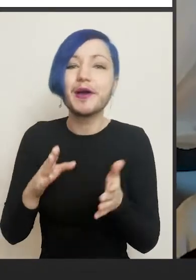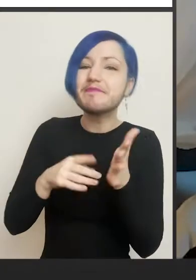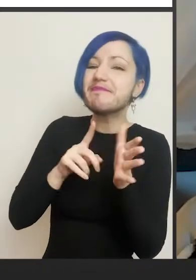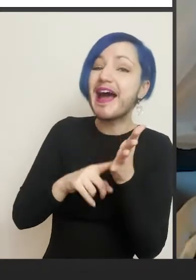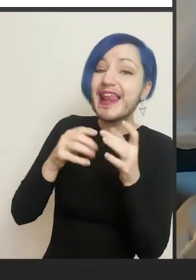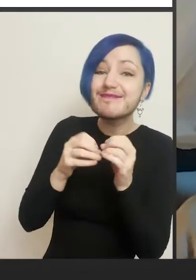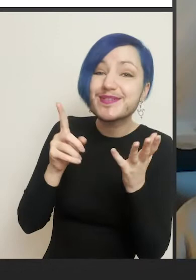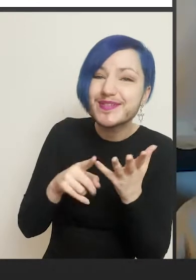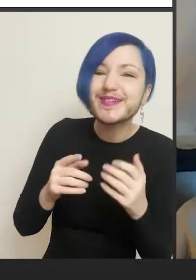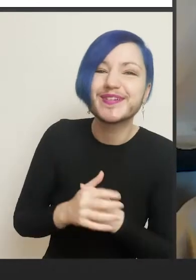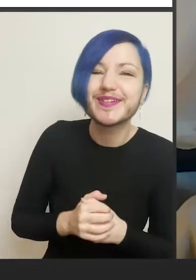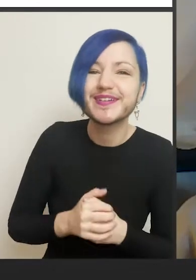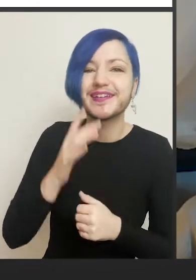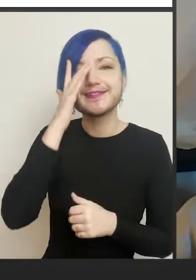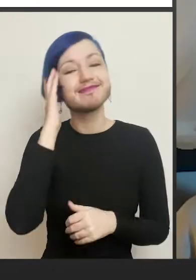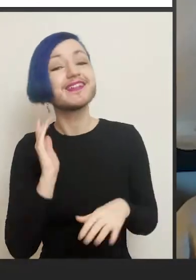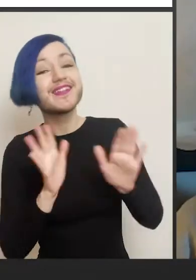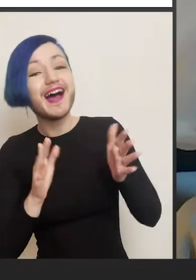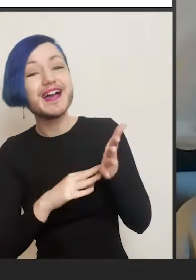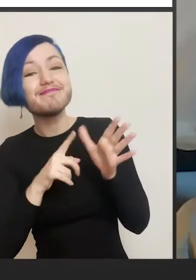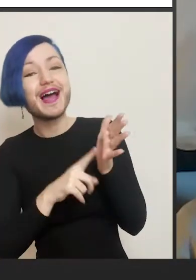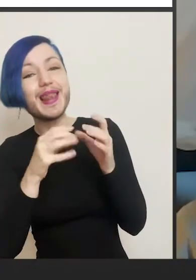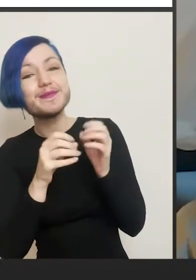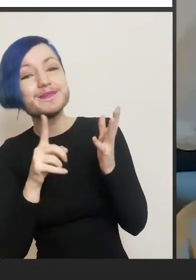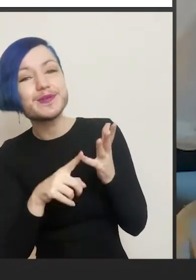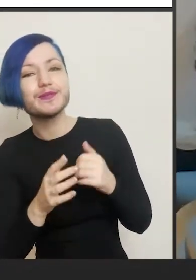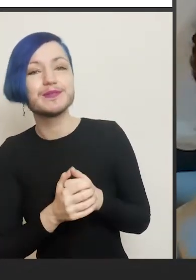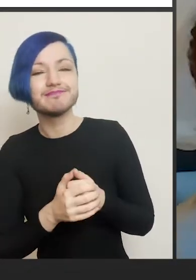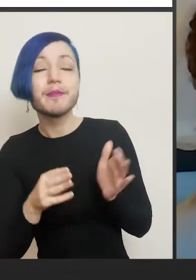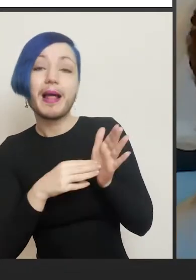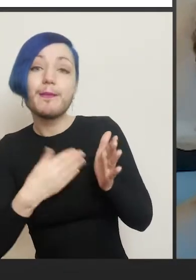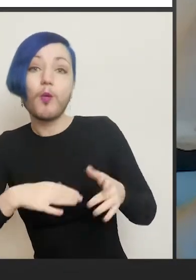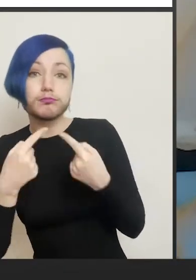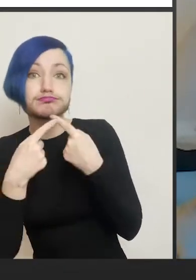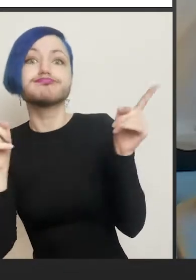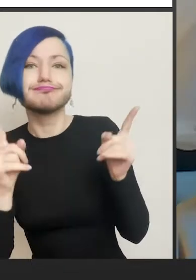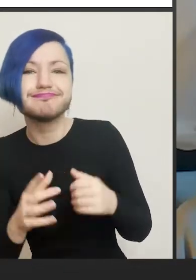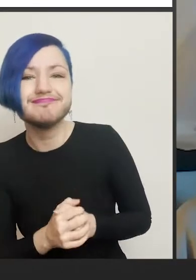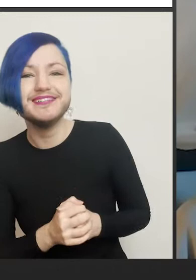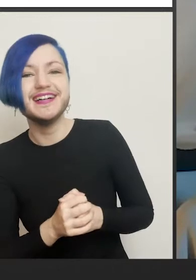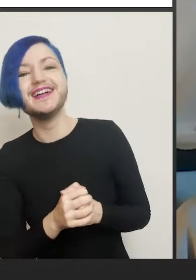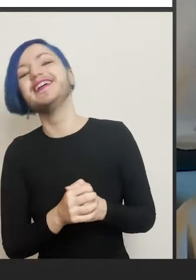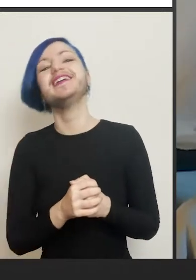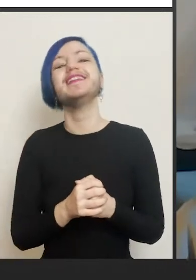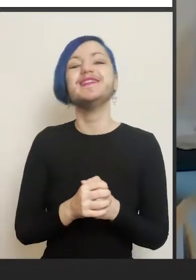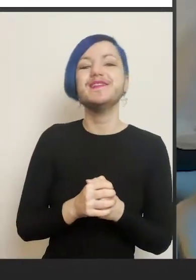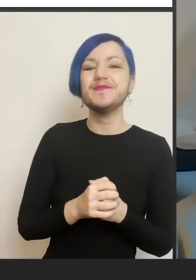Malibu. I Sorry. love that. Hi, Malibu. Malibu had something to say.